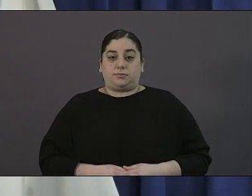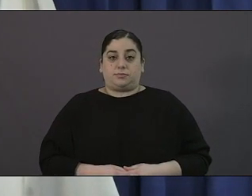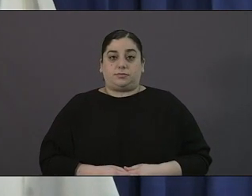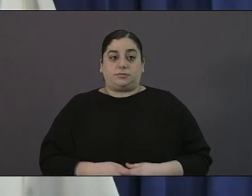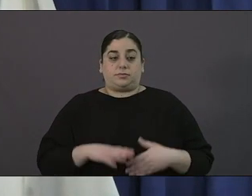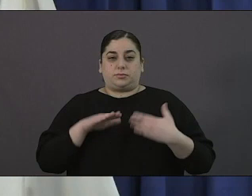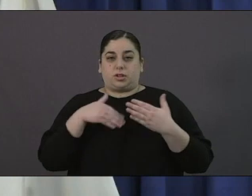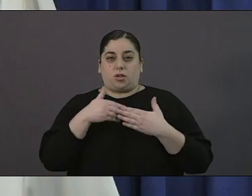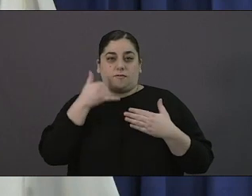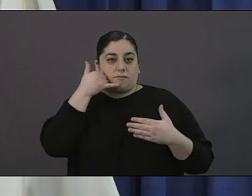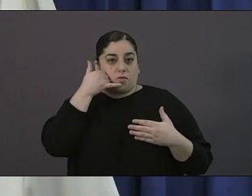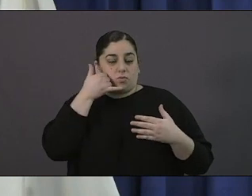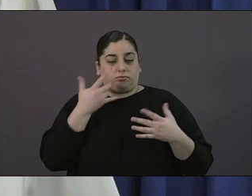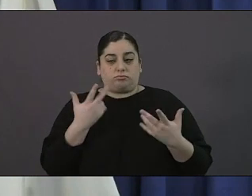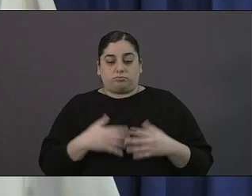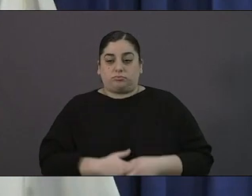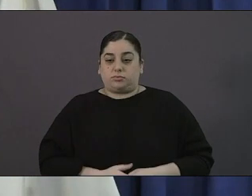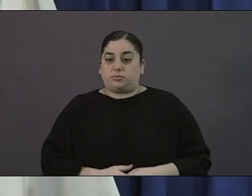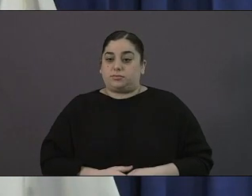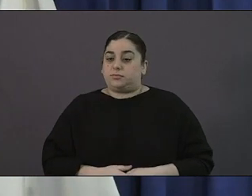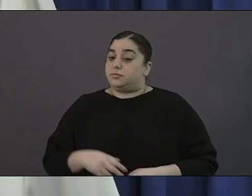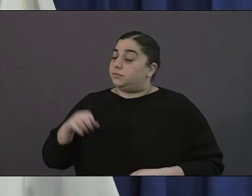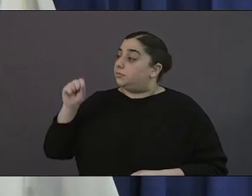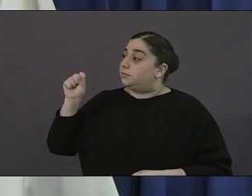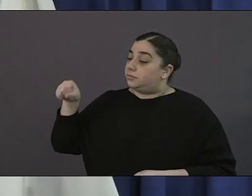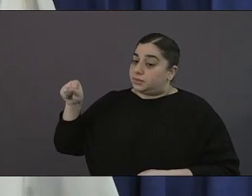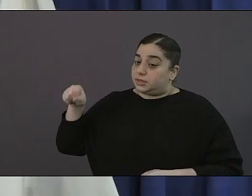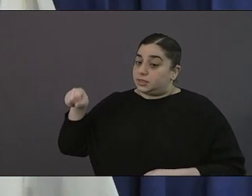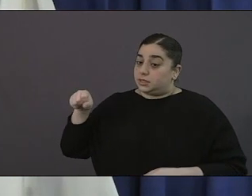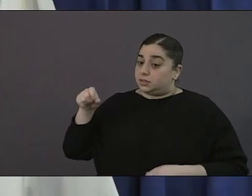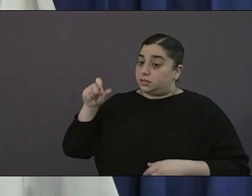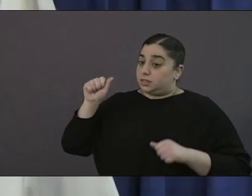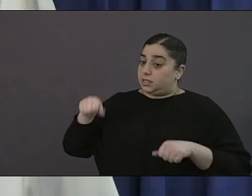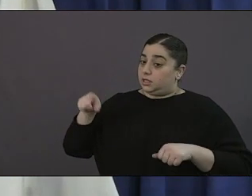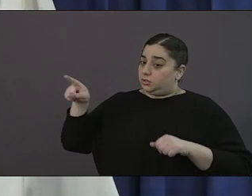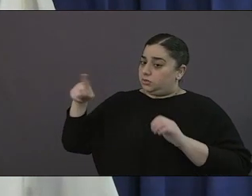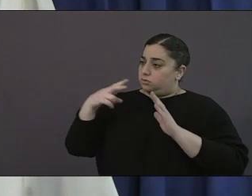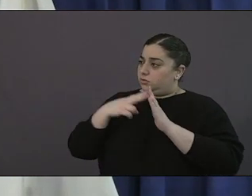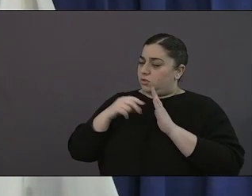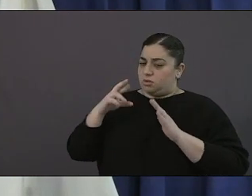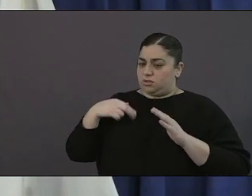yeah it's easier for you to read it or if mayor can hear me i can ask it yeah we can hear you go ahead